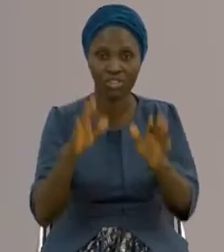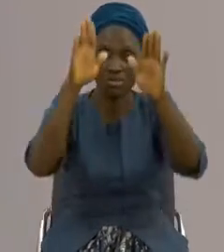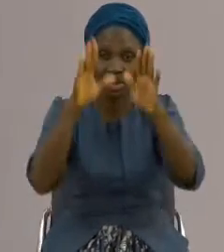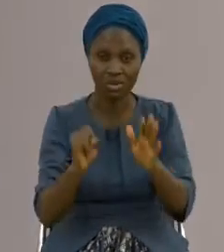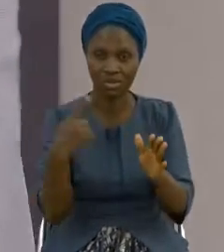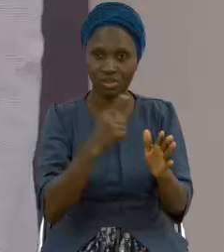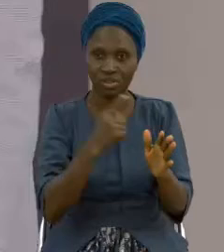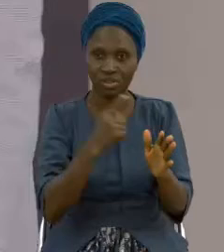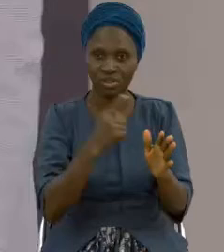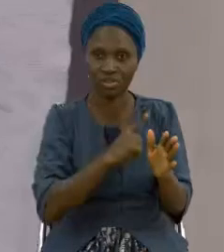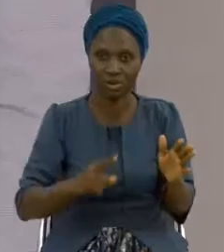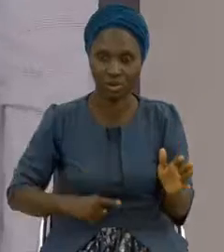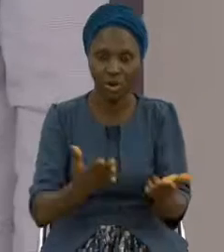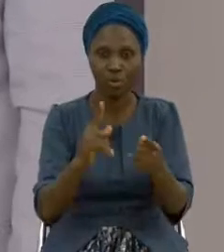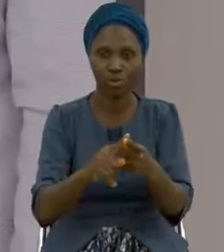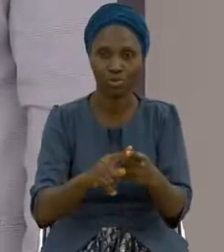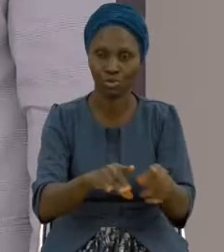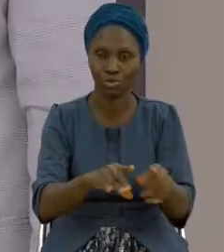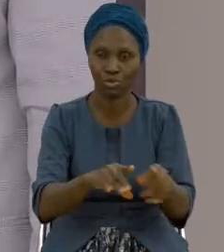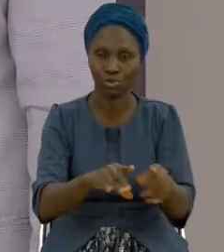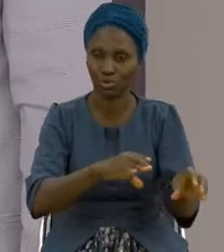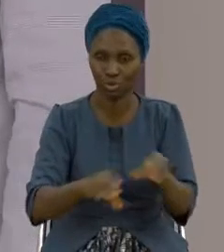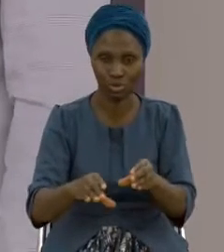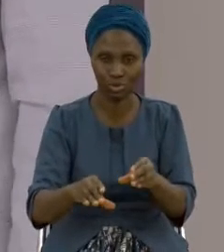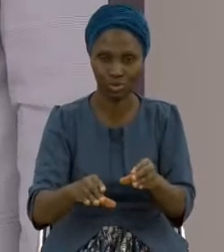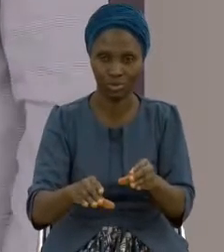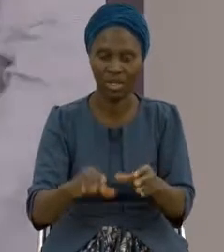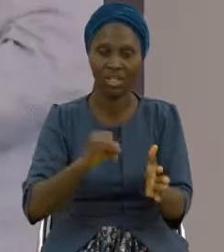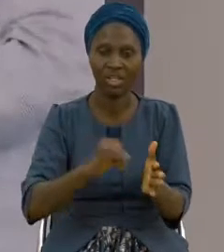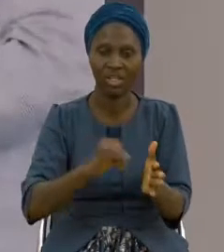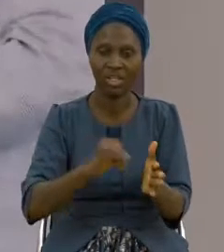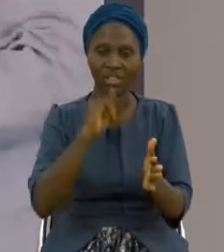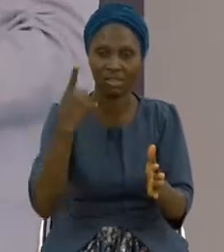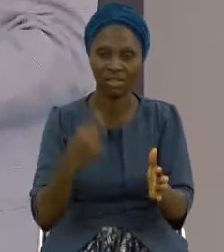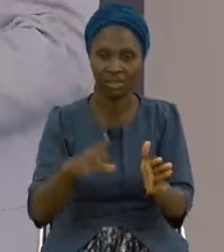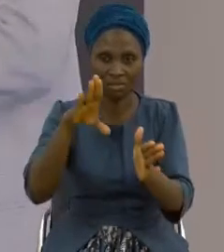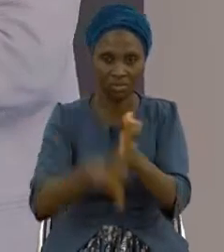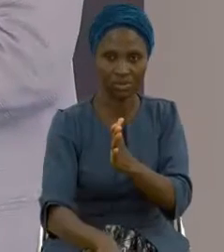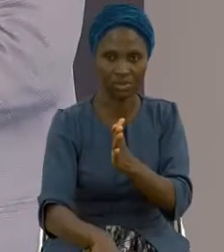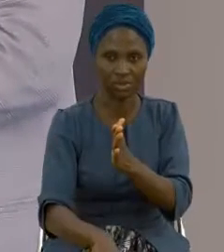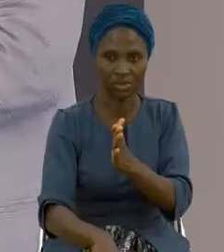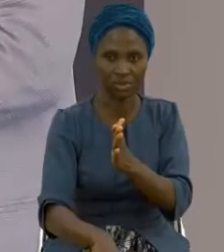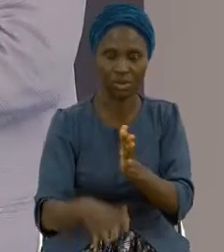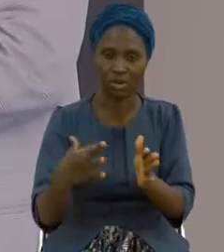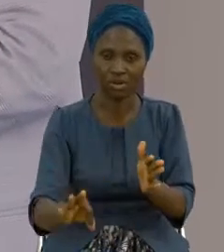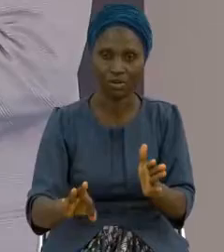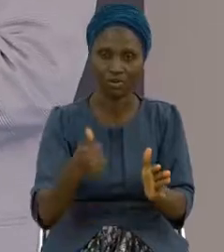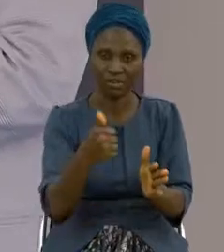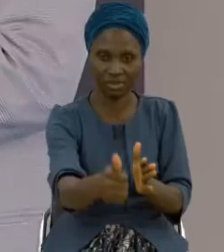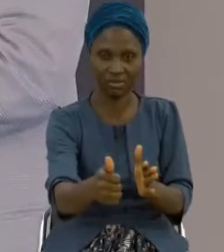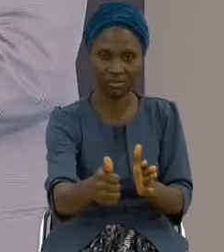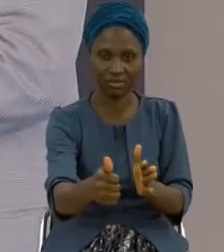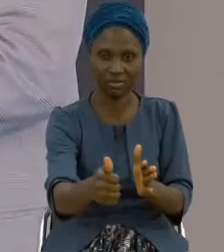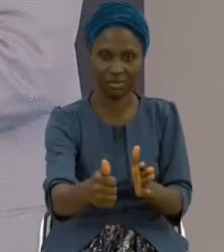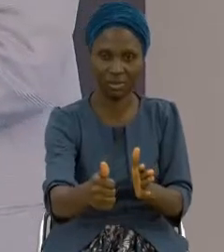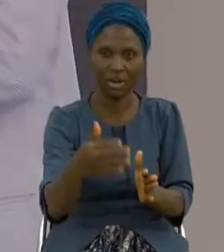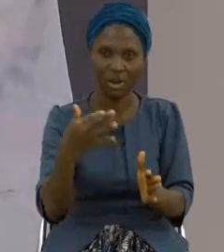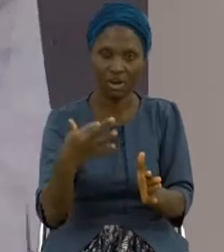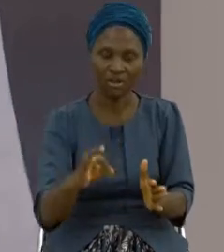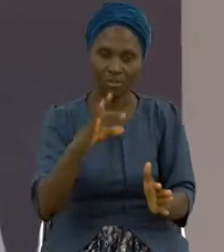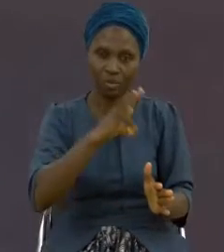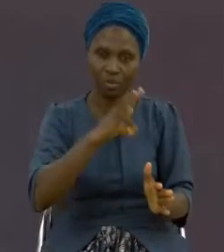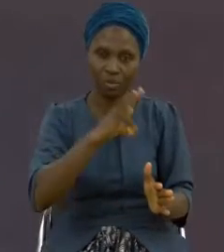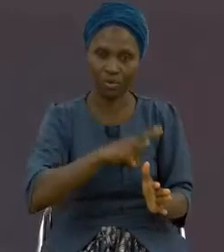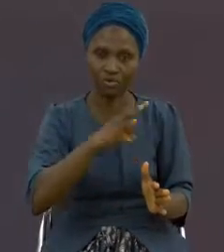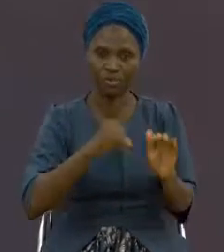the mortification of self for profitable selflessness.